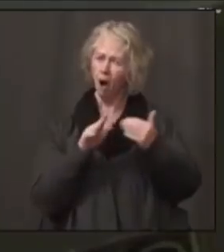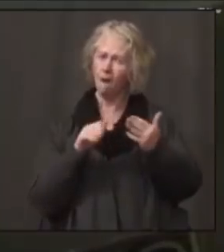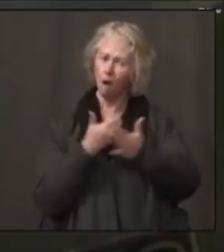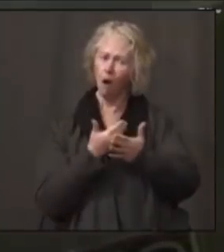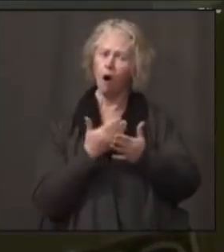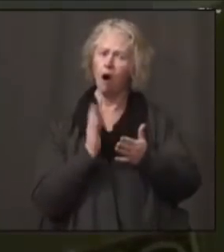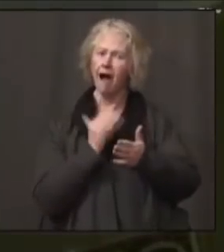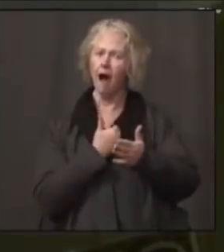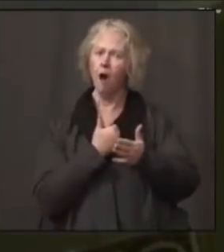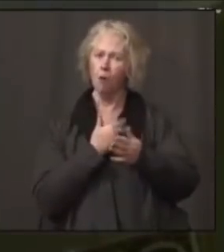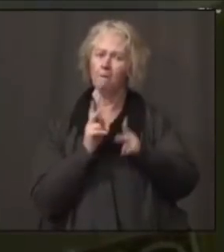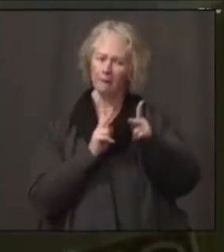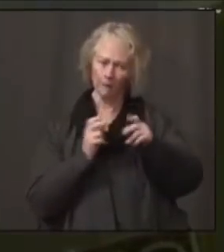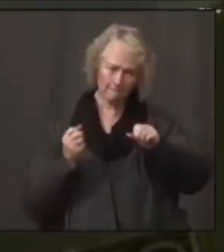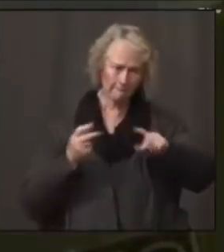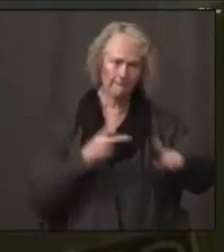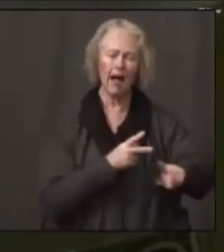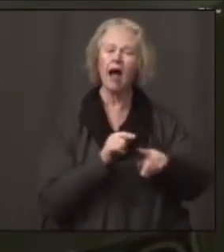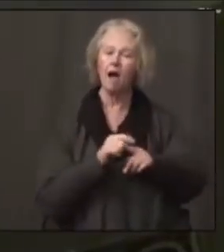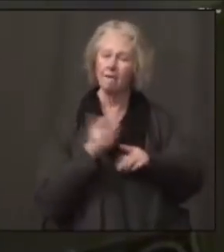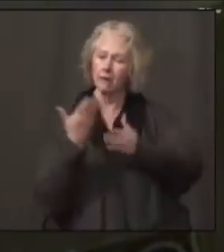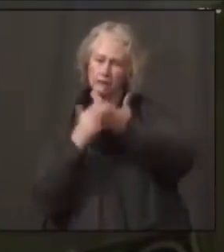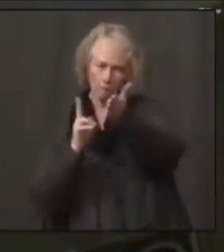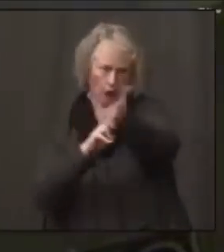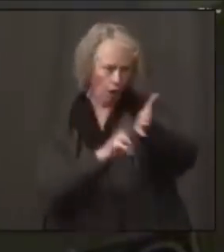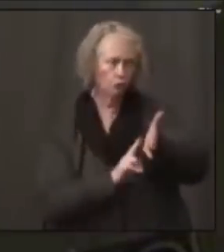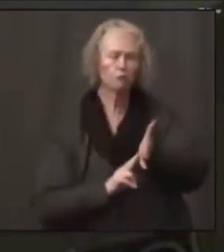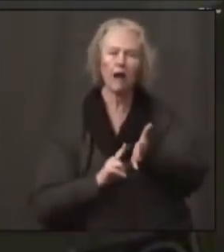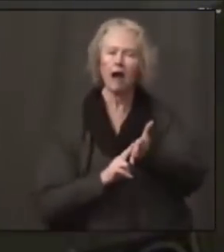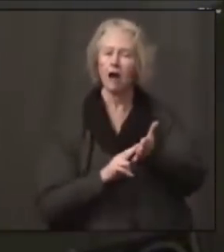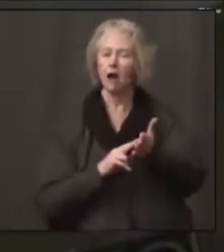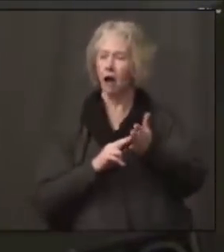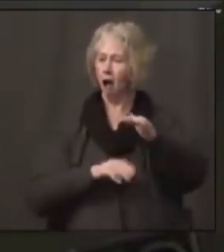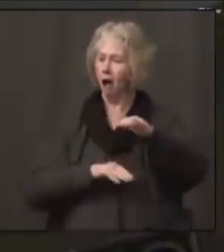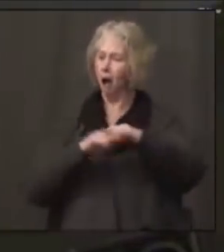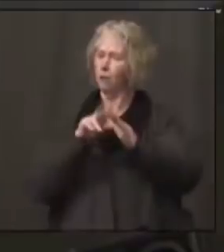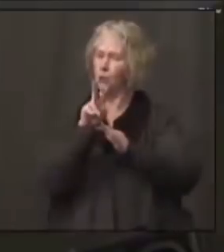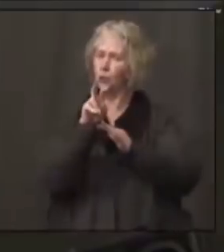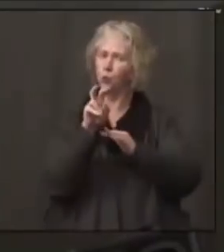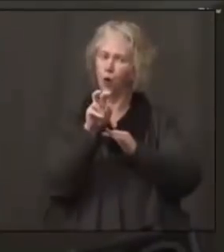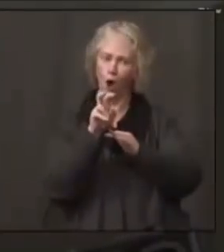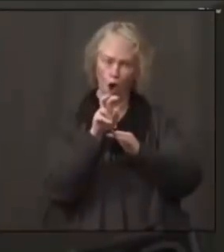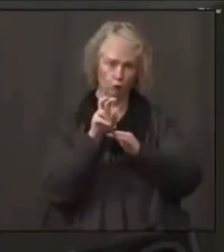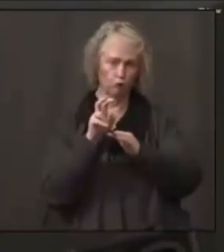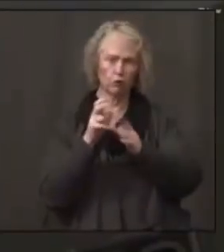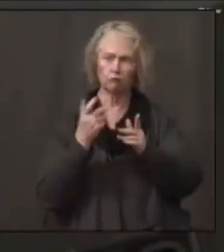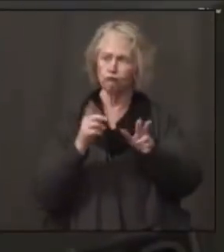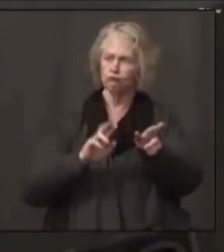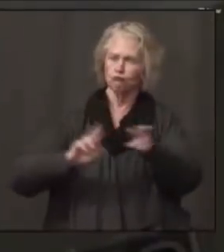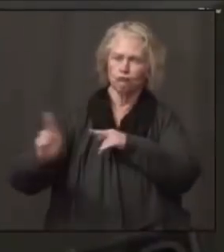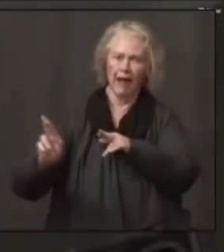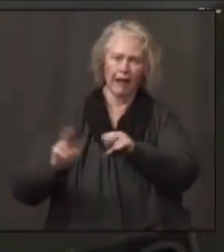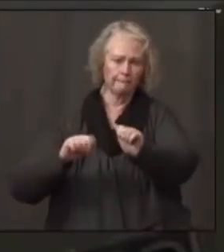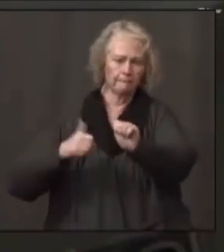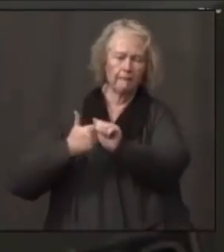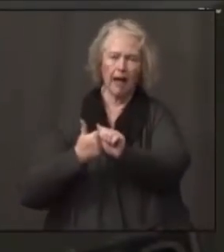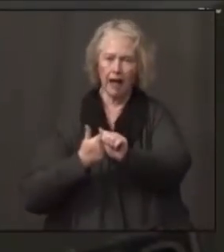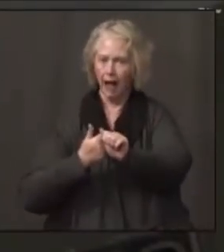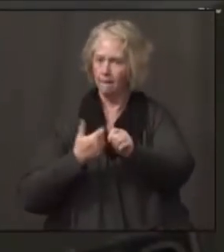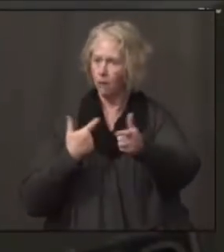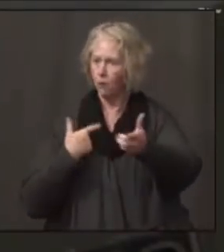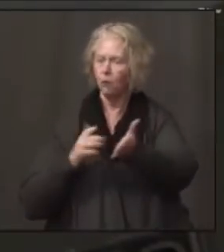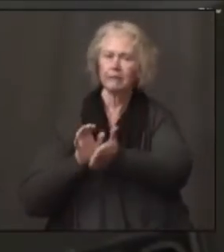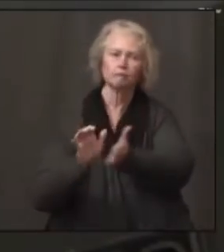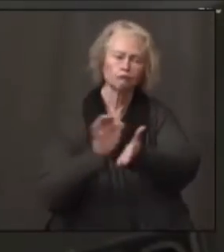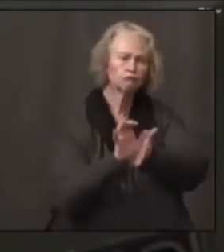have contractors that are working with us. We have up to 200 contractors that are available to go and assist as we're going down the roads.